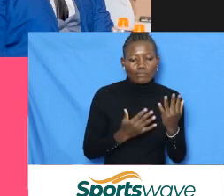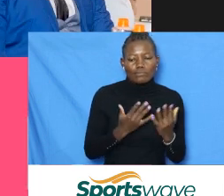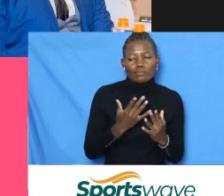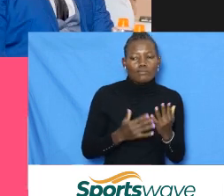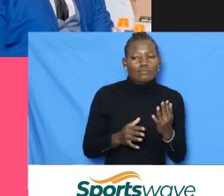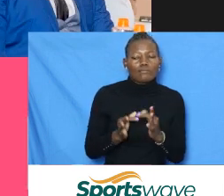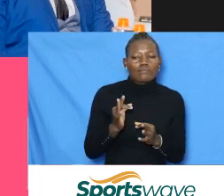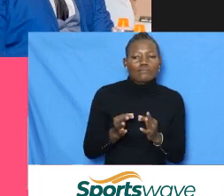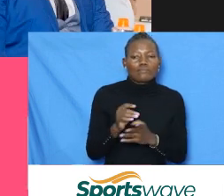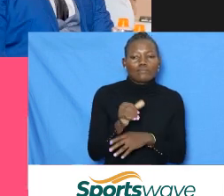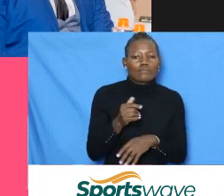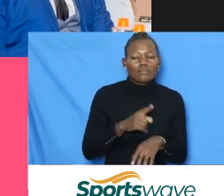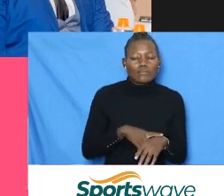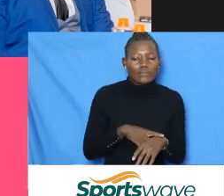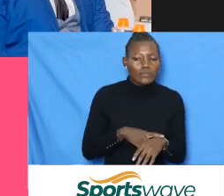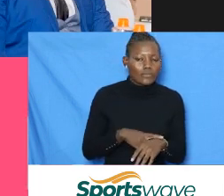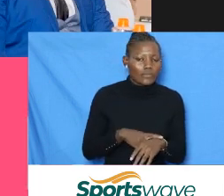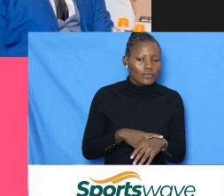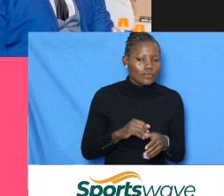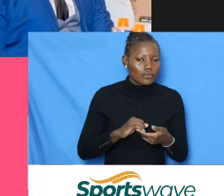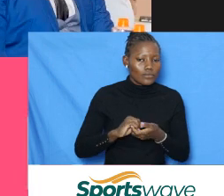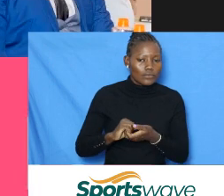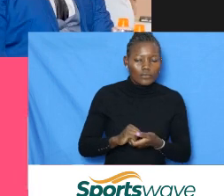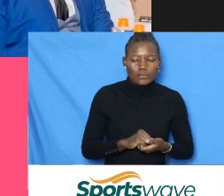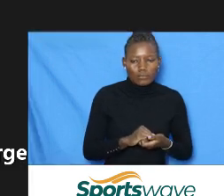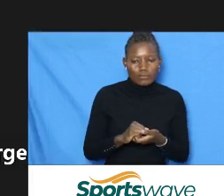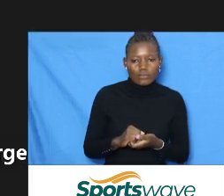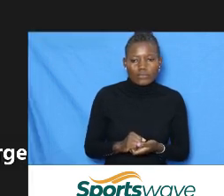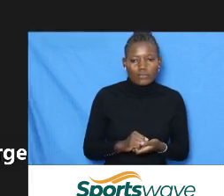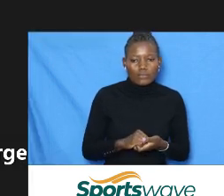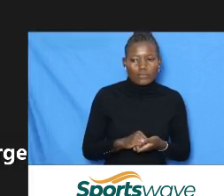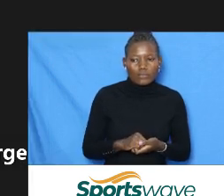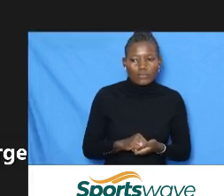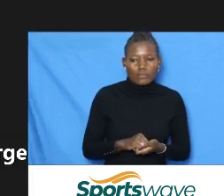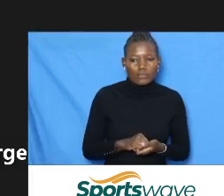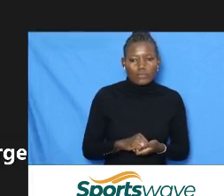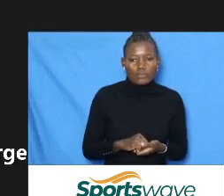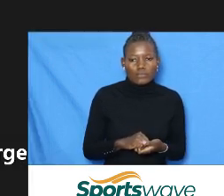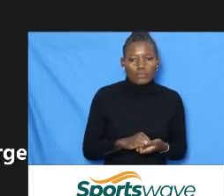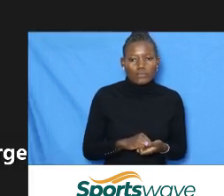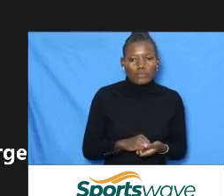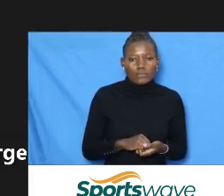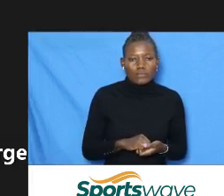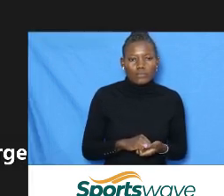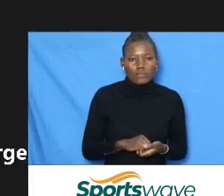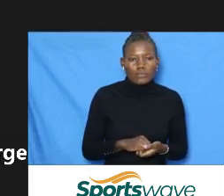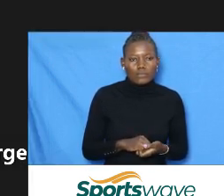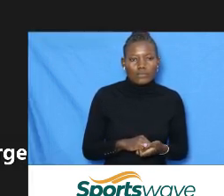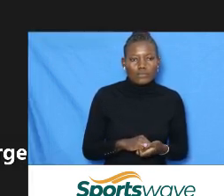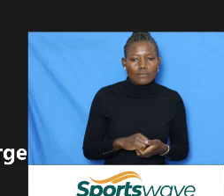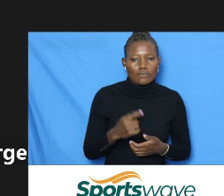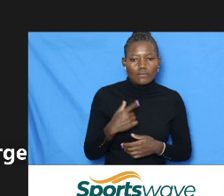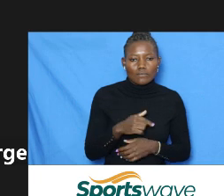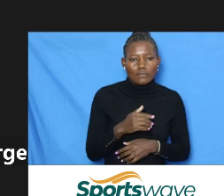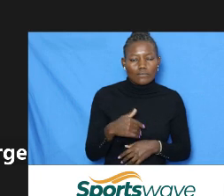anti-doping education, as a federation, you can always request the agency, and we always come.